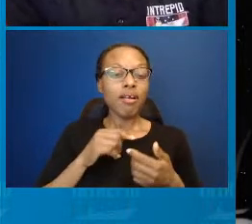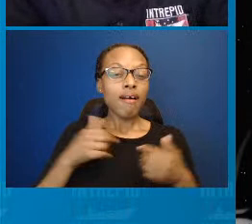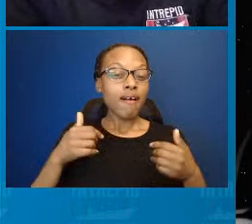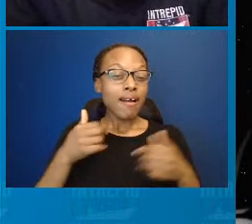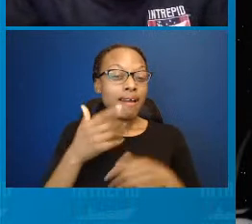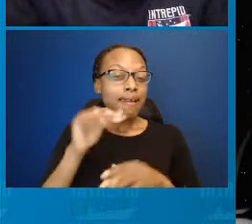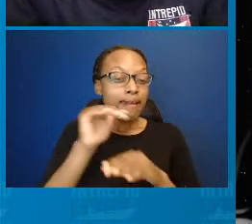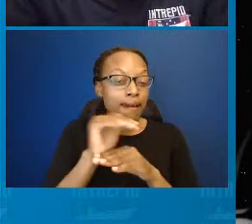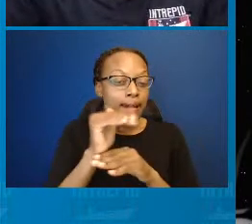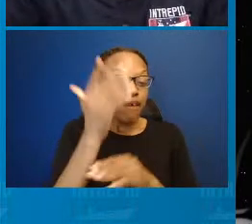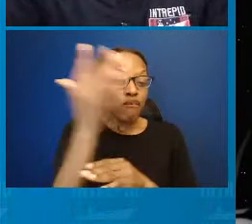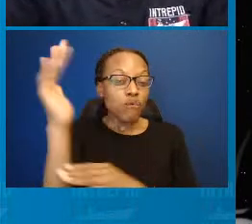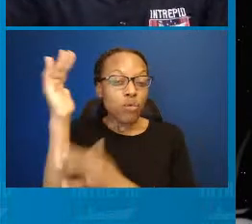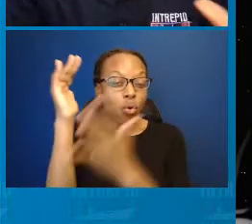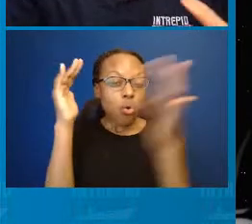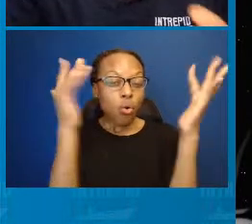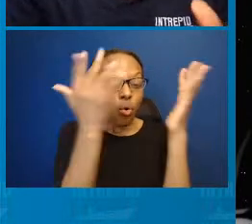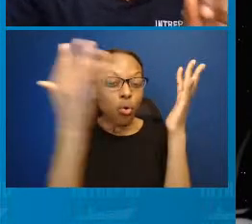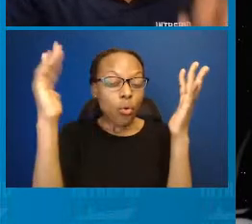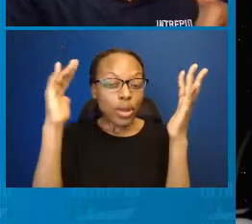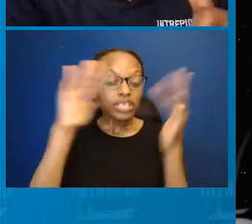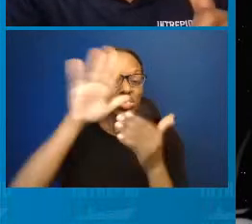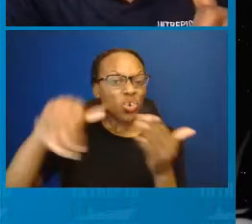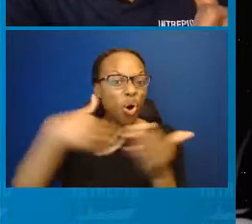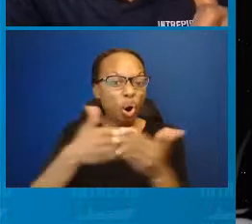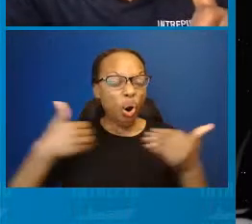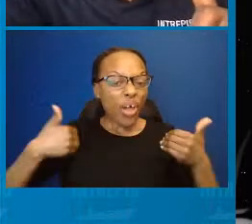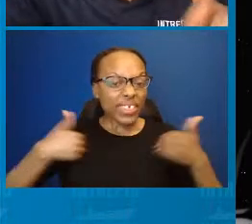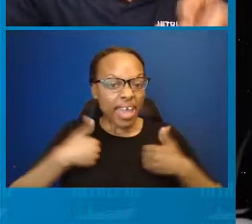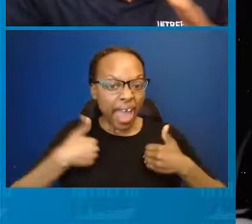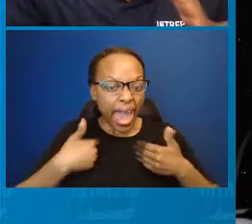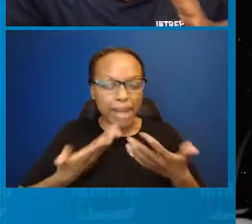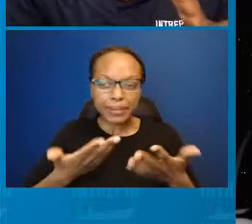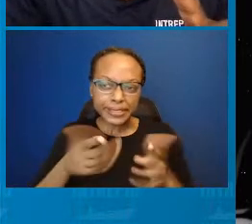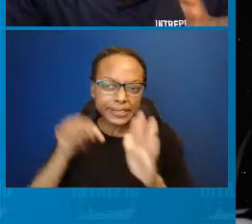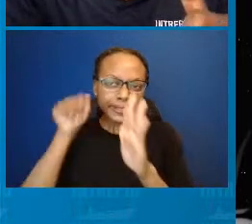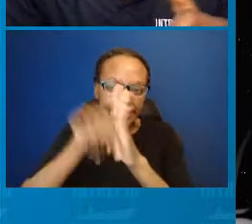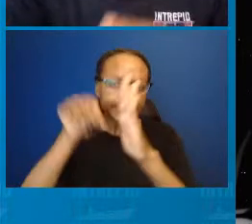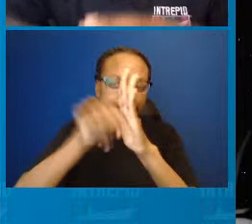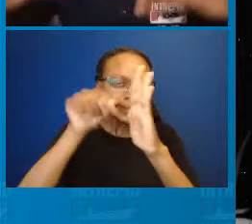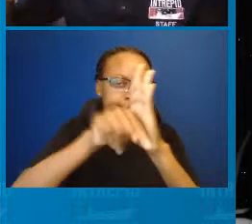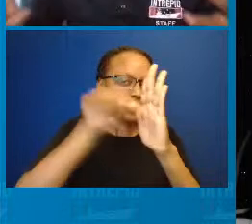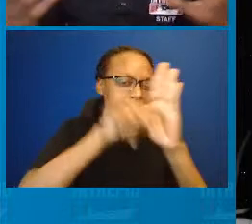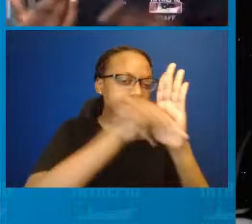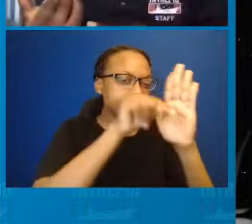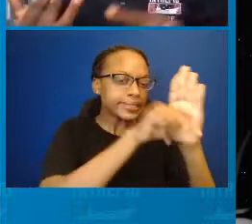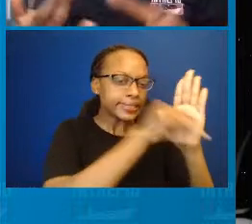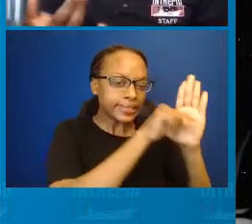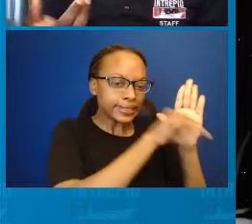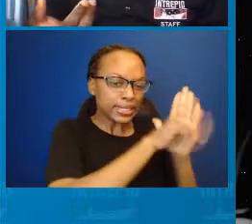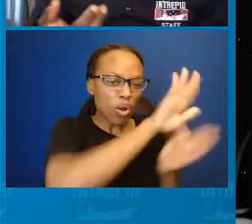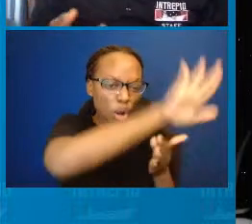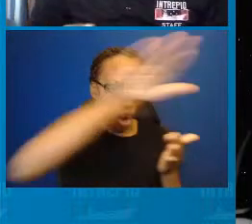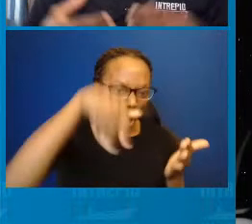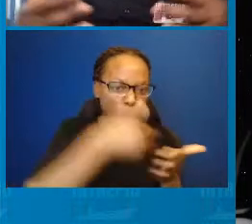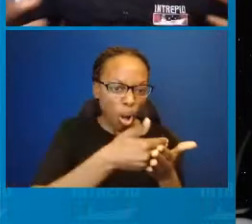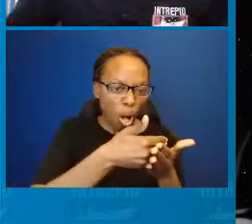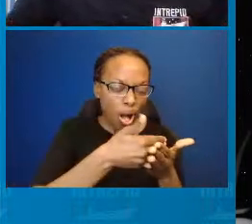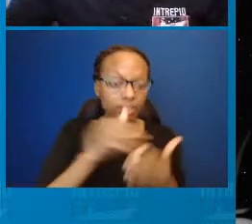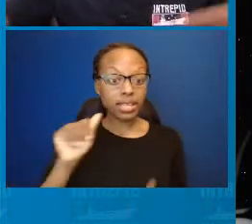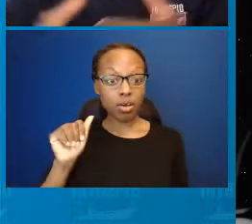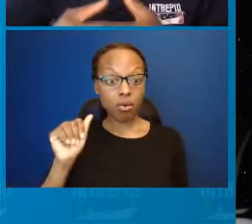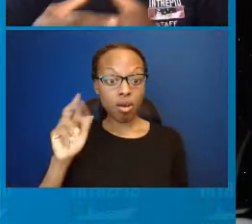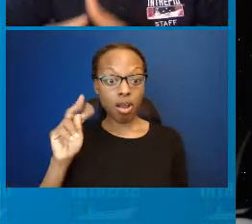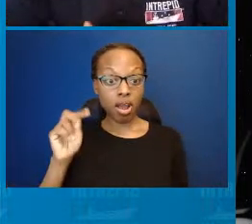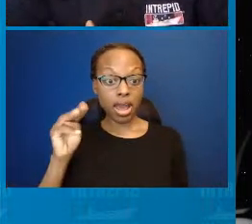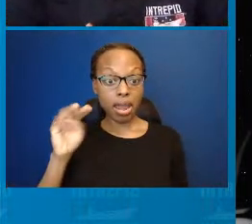Now, Artemis believed that you only hunt for things if you need it for food, for clothing. So